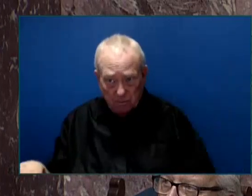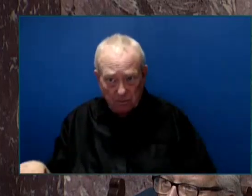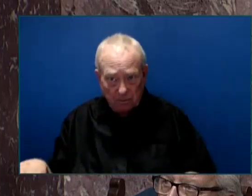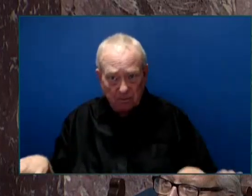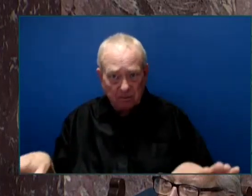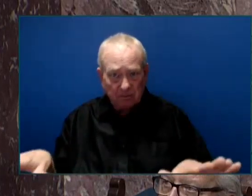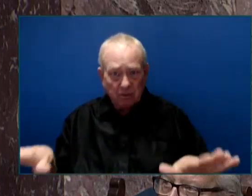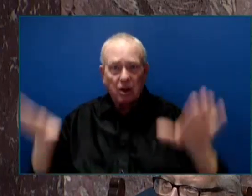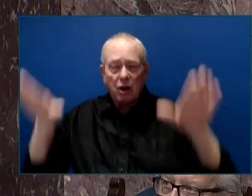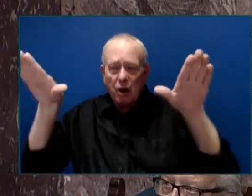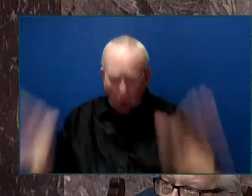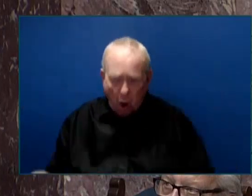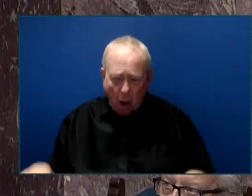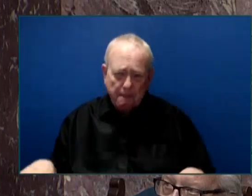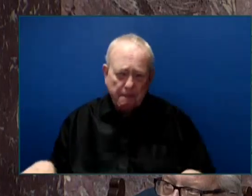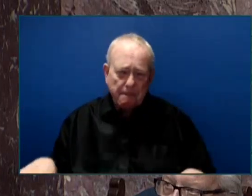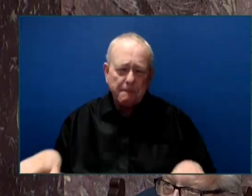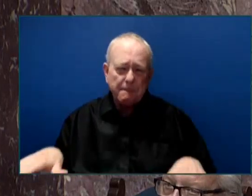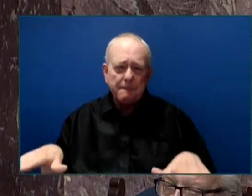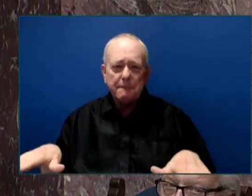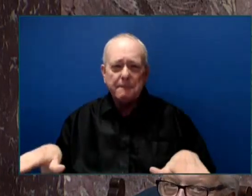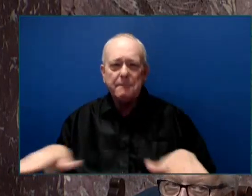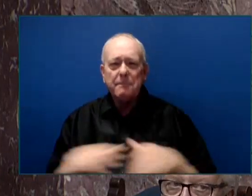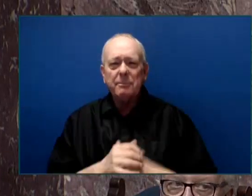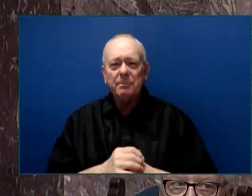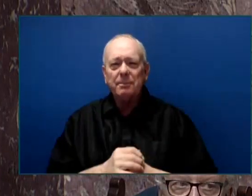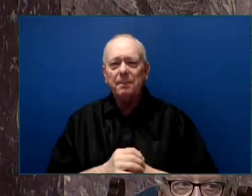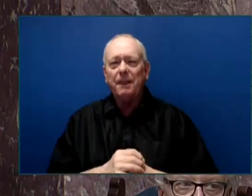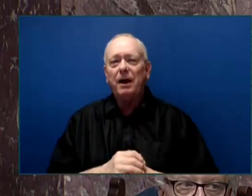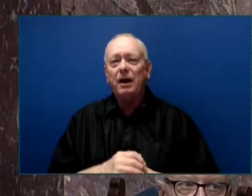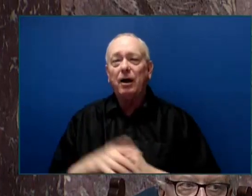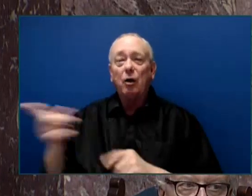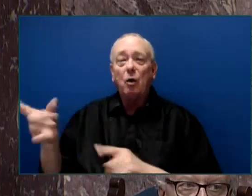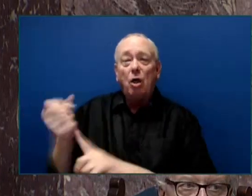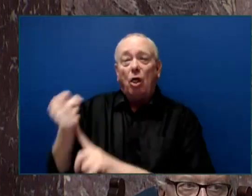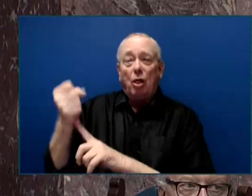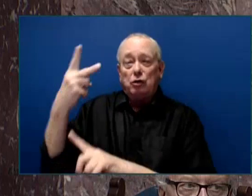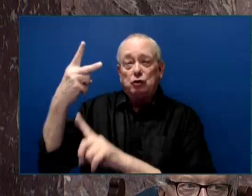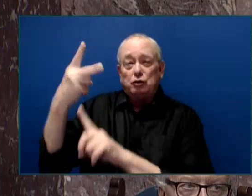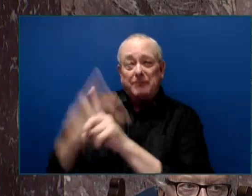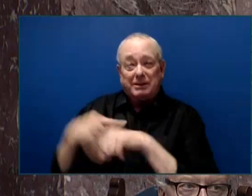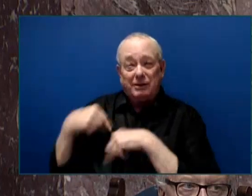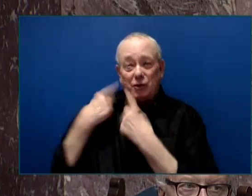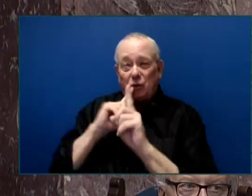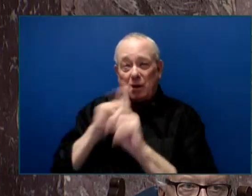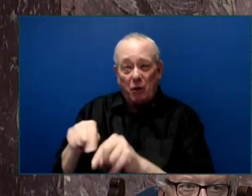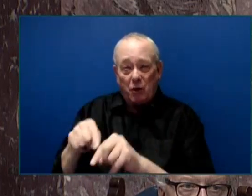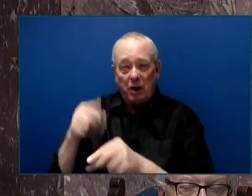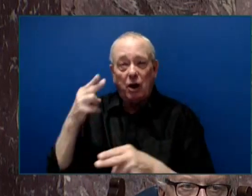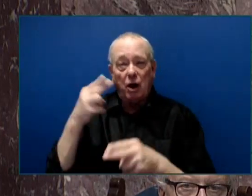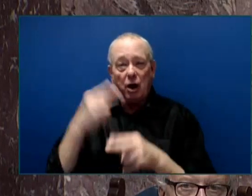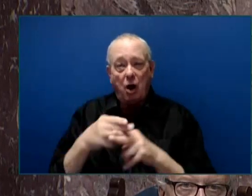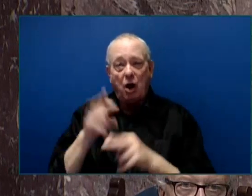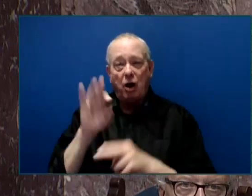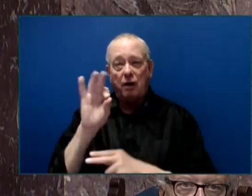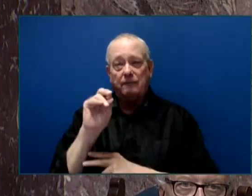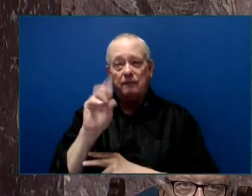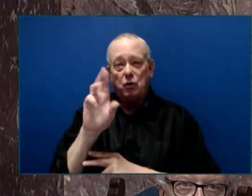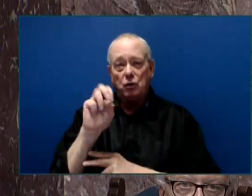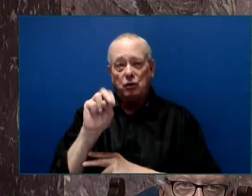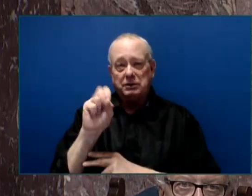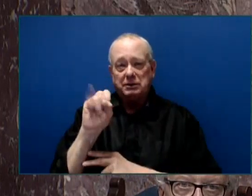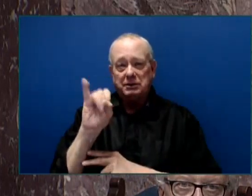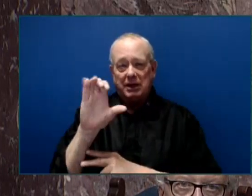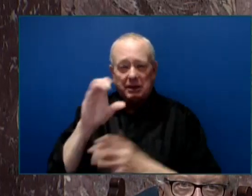this government has been in possession of the forensic audit for 2 months now. And I can appreciate that perhaps the Solicitor General was hogging